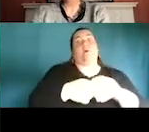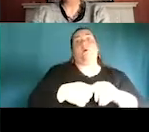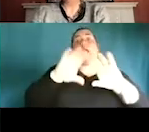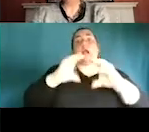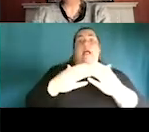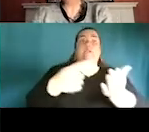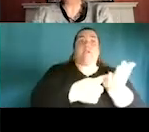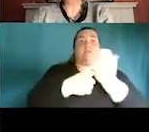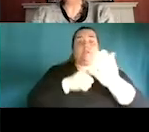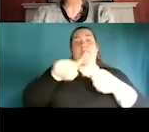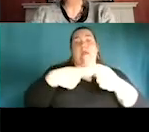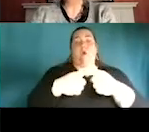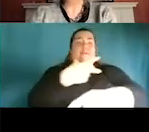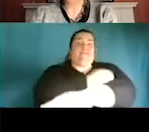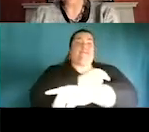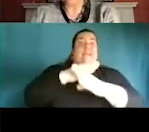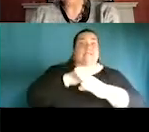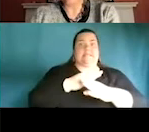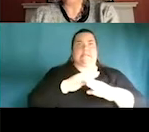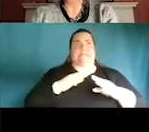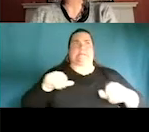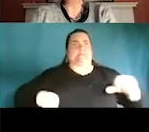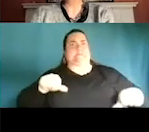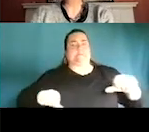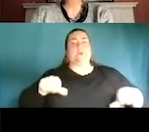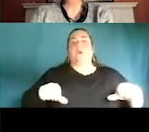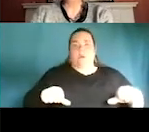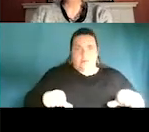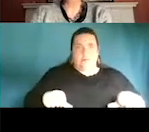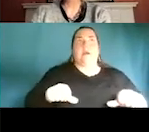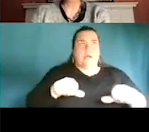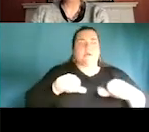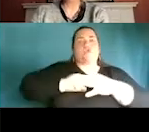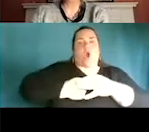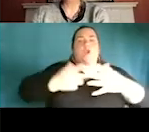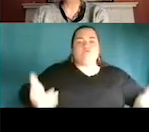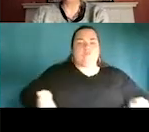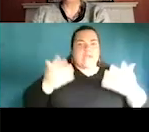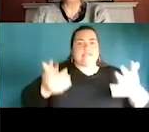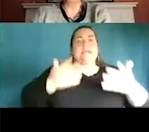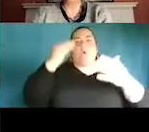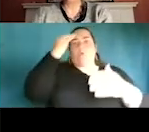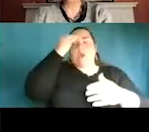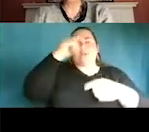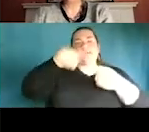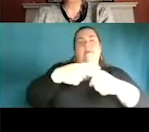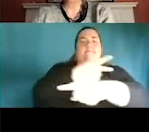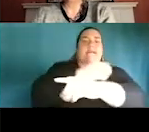to the student initiative Brown Boosts Immunity, a public health campaign about the importance of vaccinations.